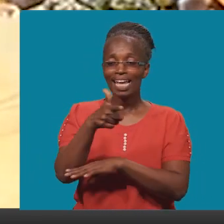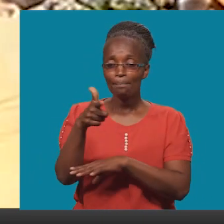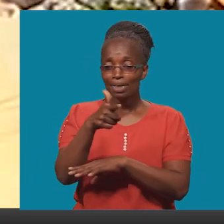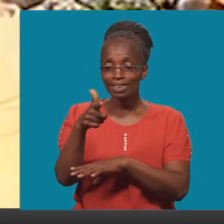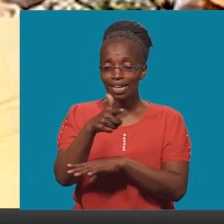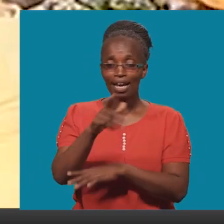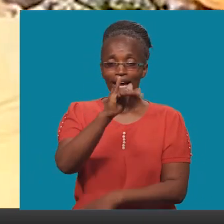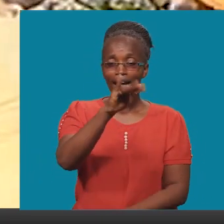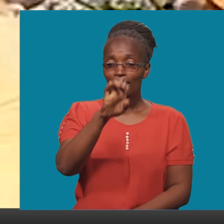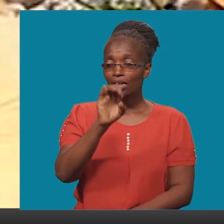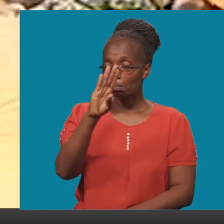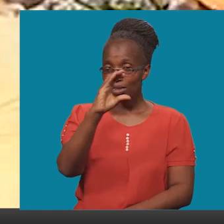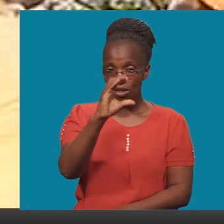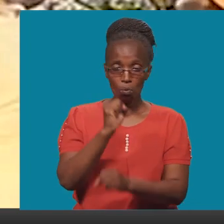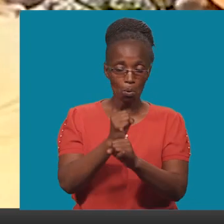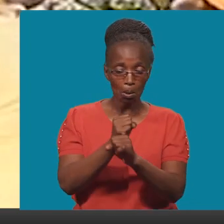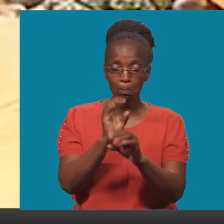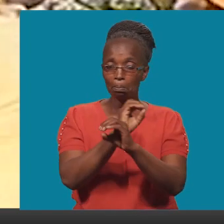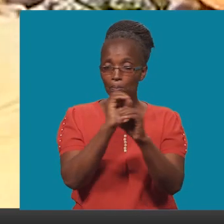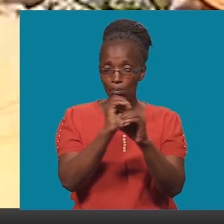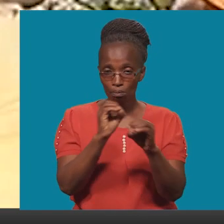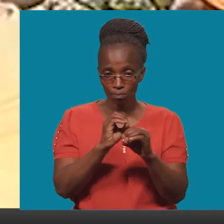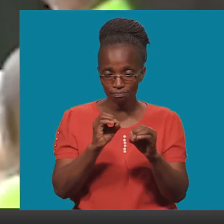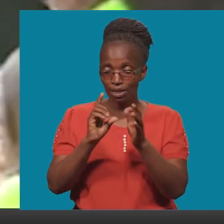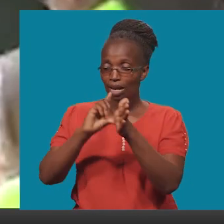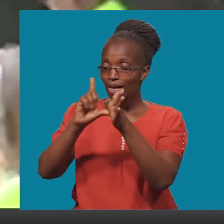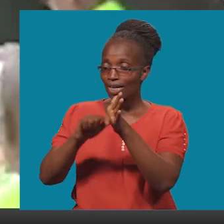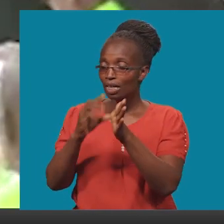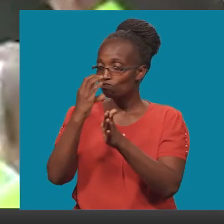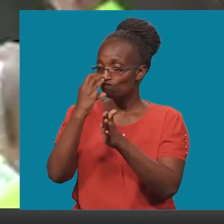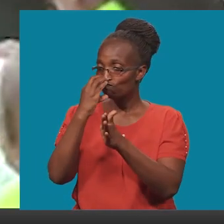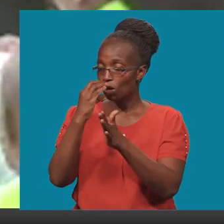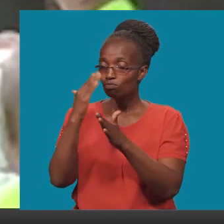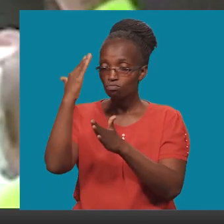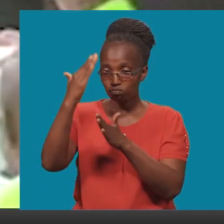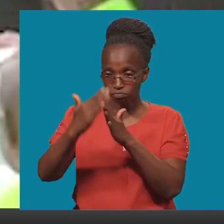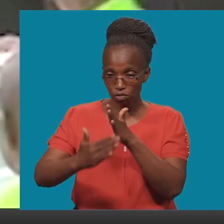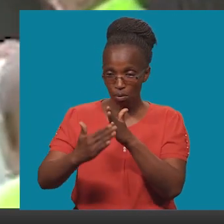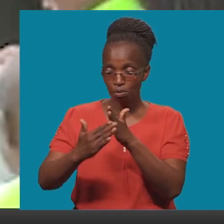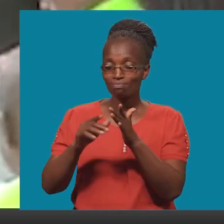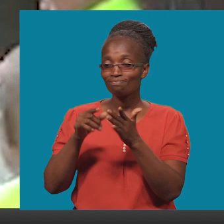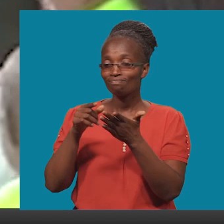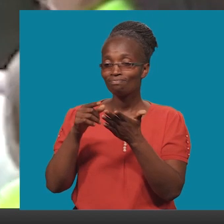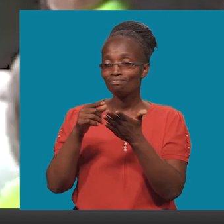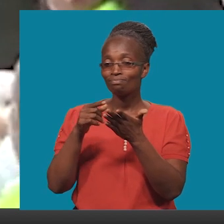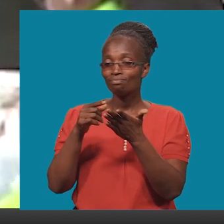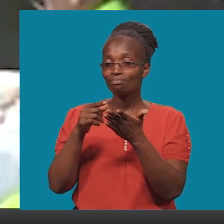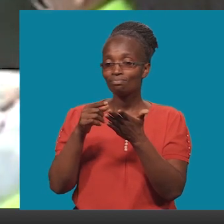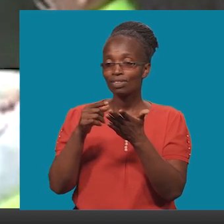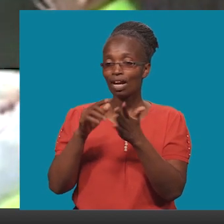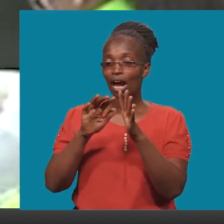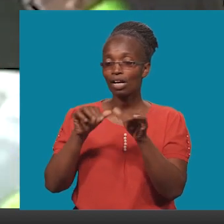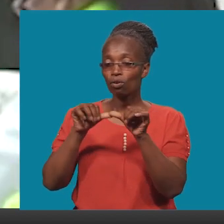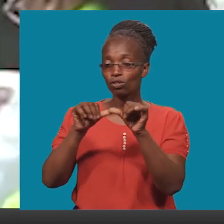this and this. We want to, you engage us and then we shall respond. Hatimaye Ruto ameahidi kutuendesha mbinu ya kukopa hela